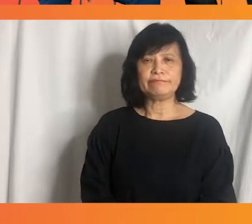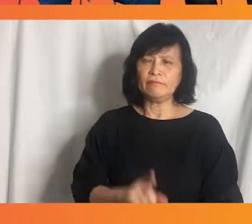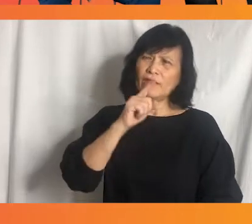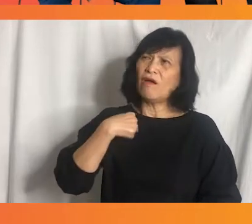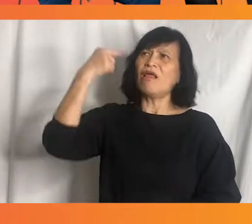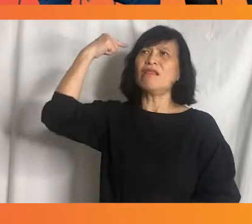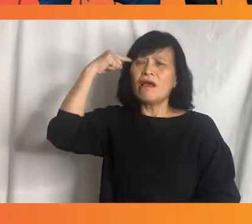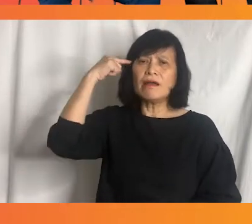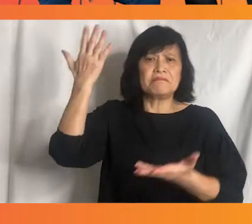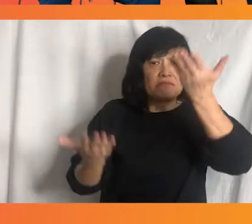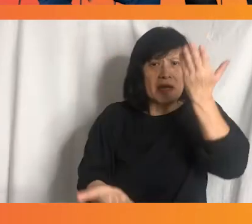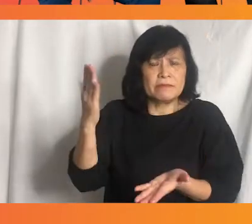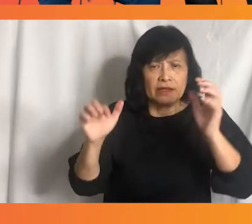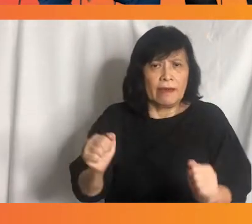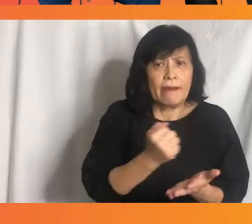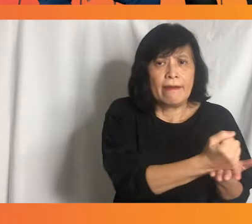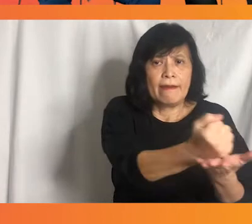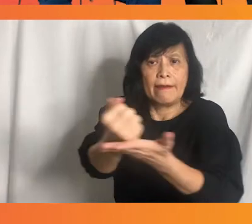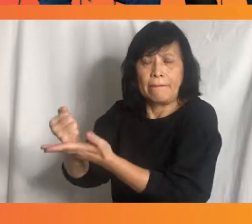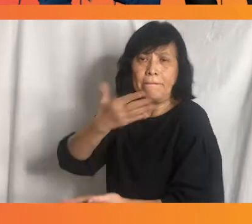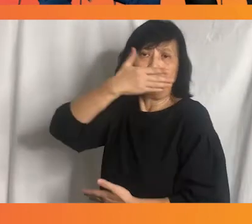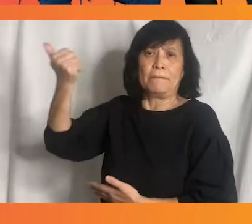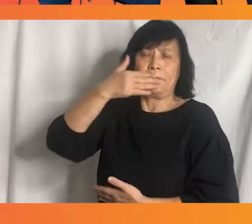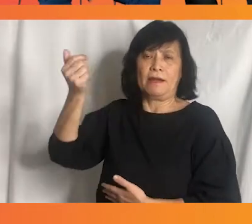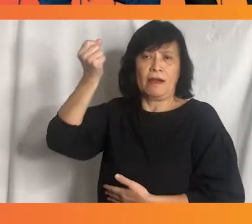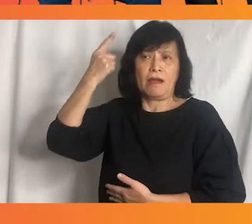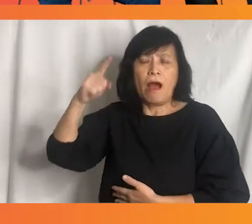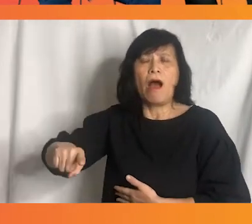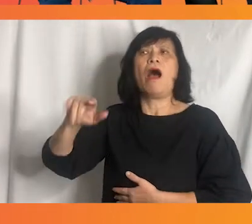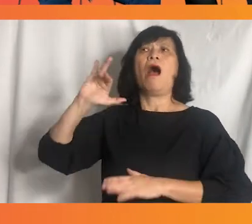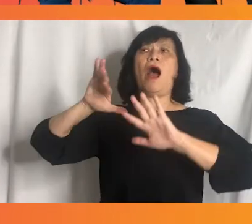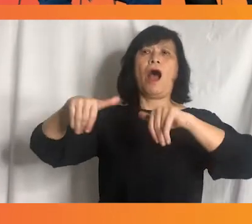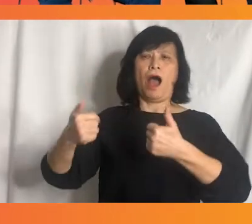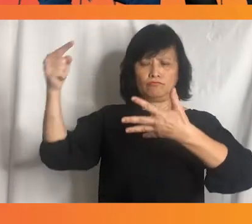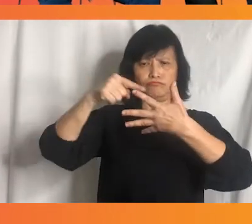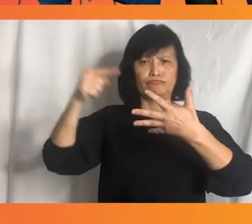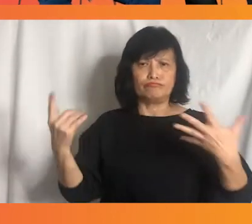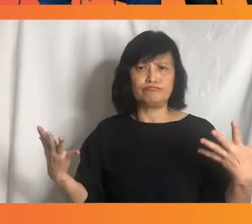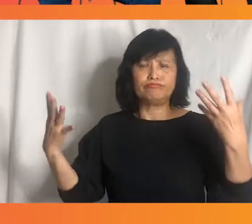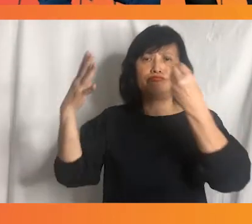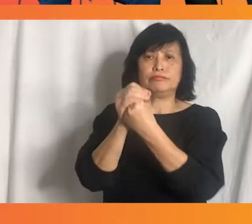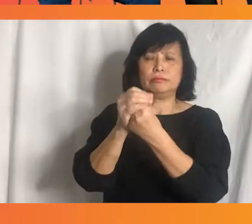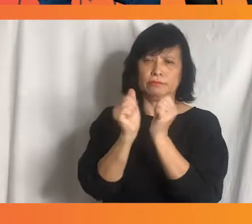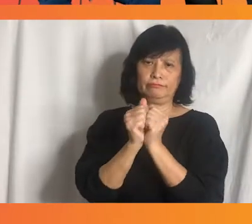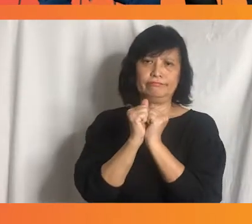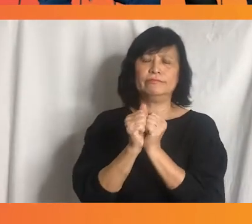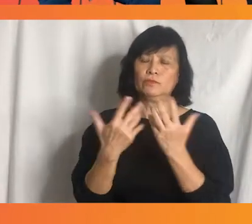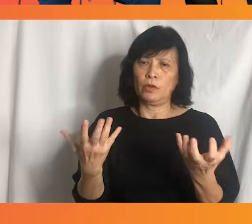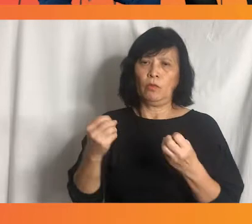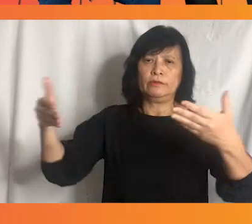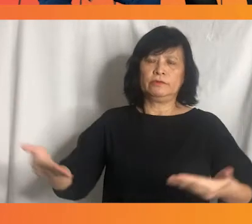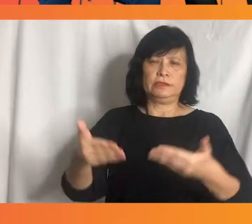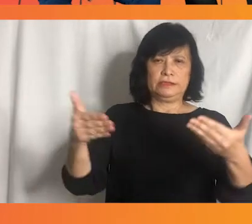We thought that to help everyone better understand how these different factors come together, we would like to introduce everyone